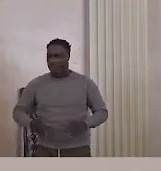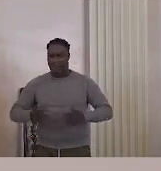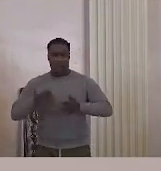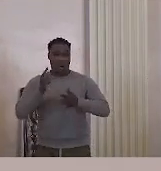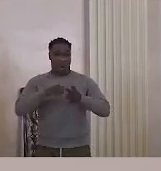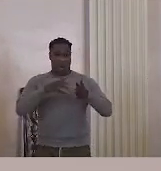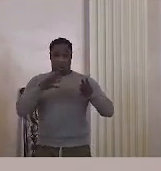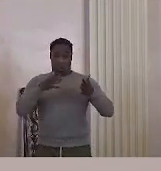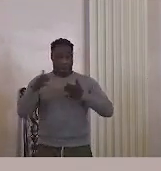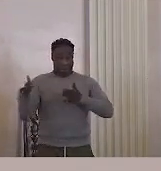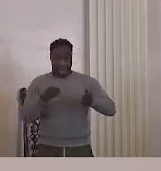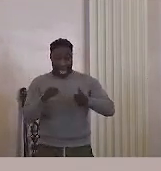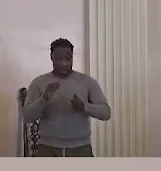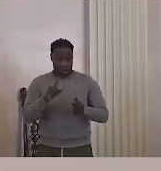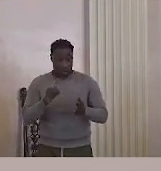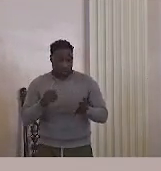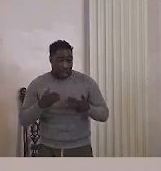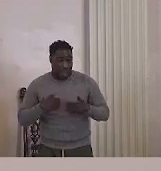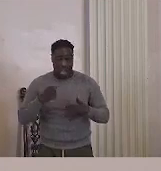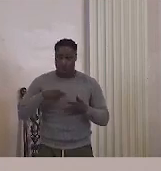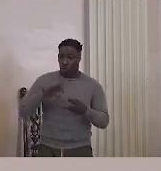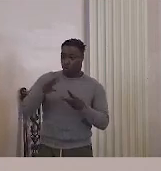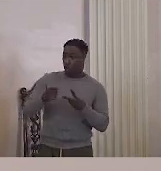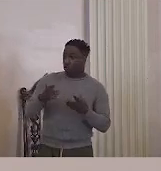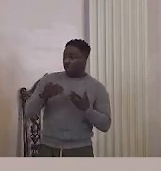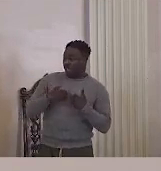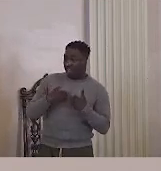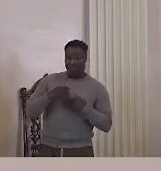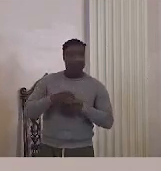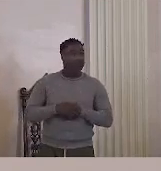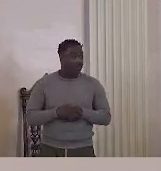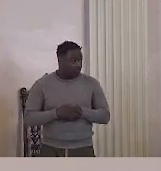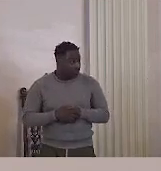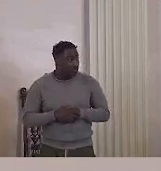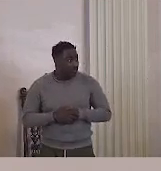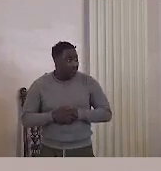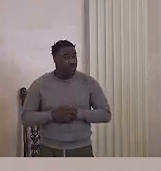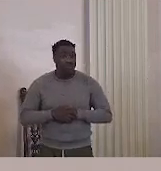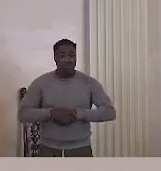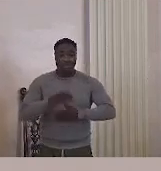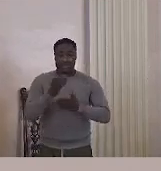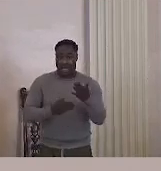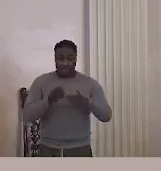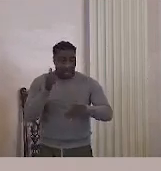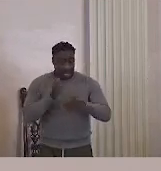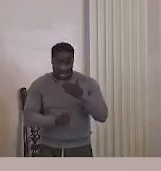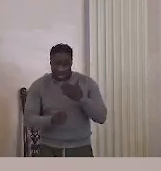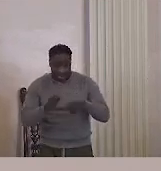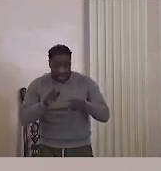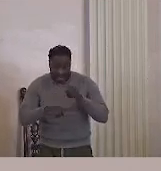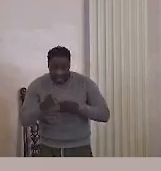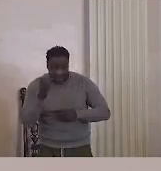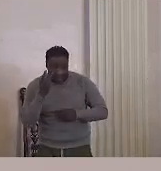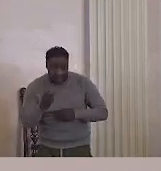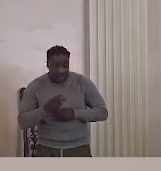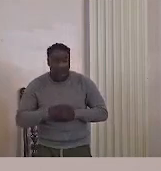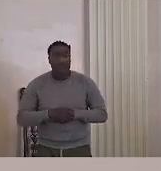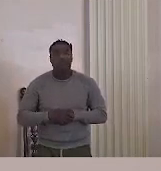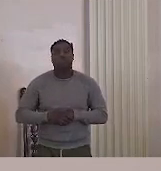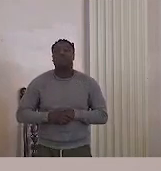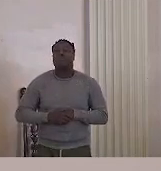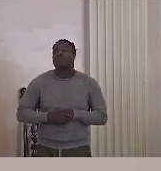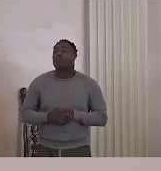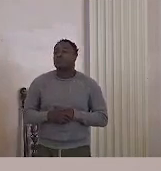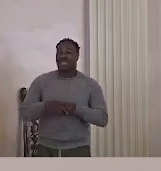even exist or can be designed? Some have been submerged. And the inner and